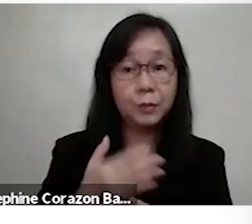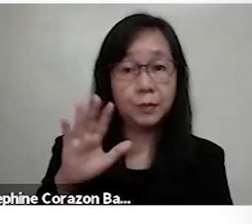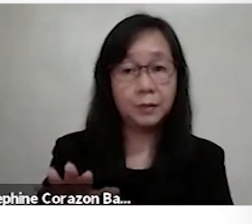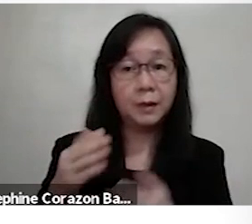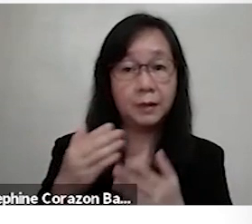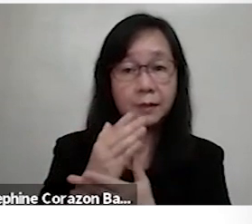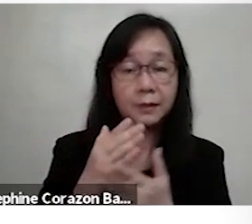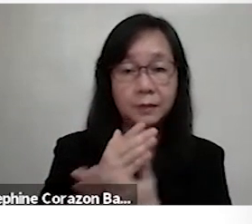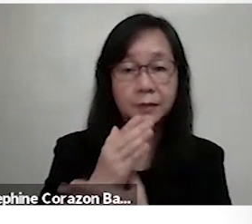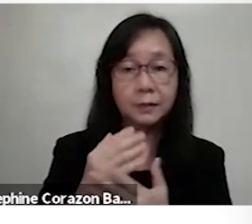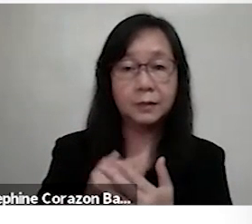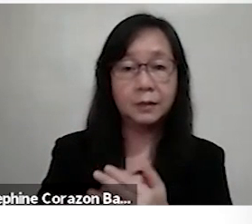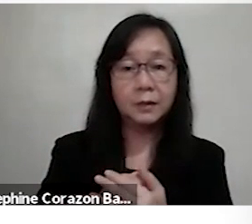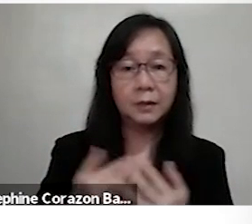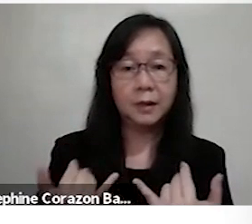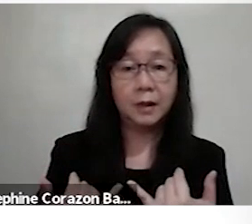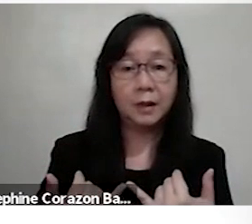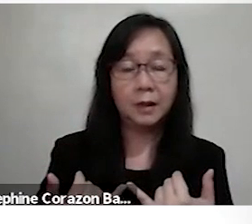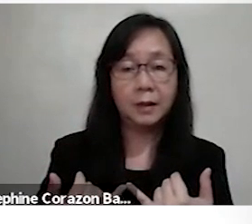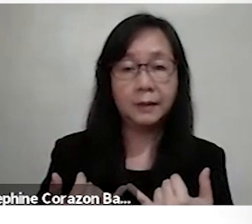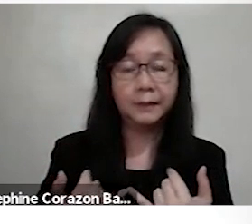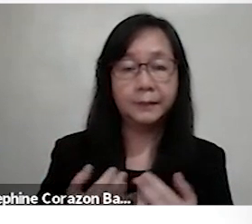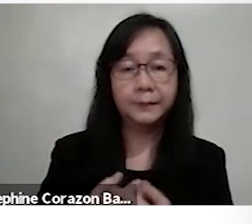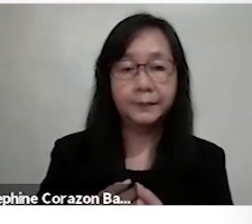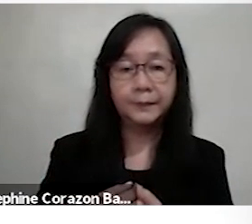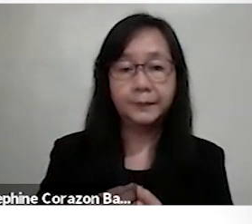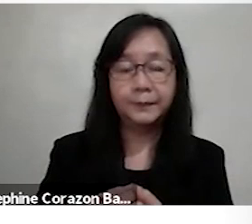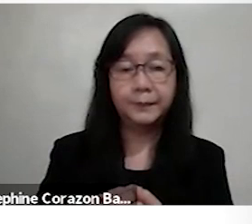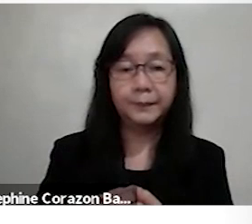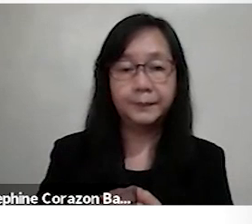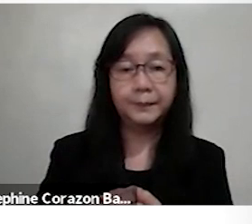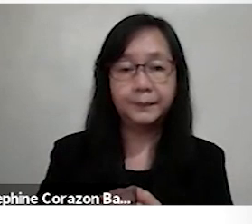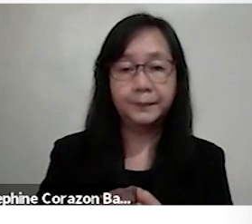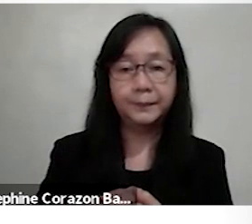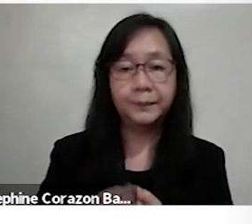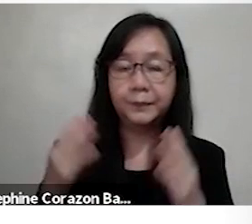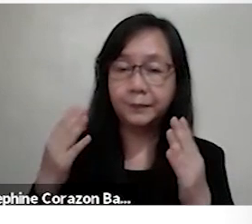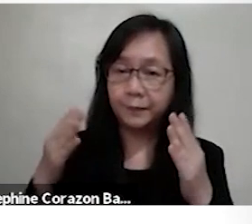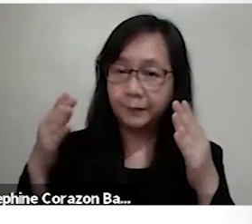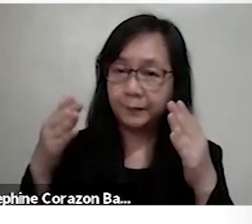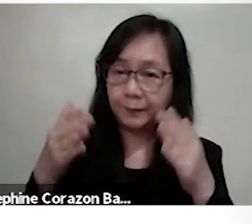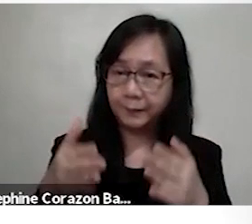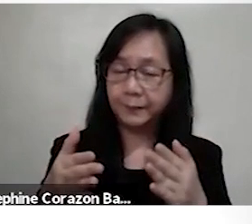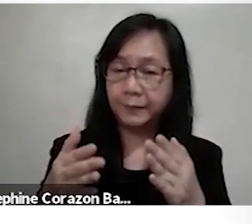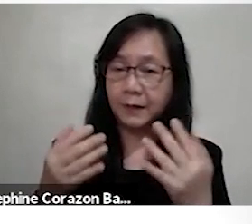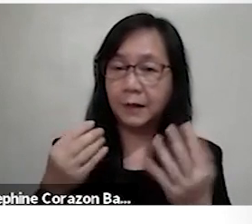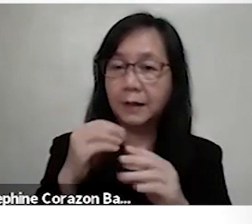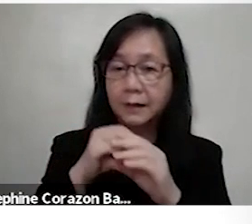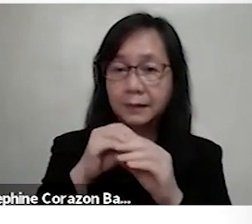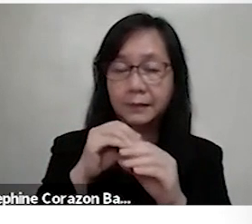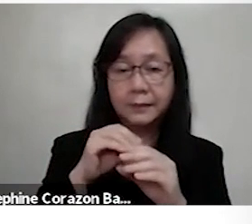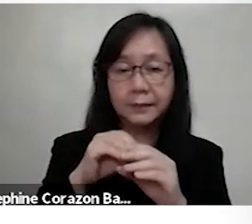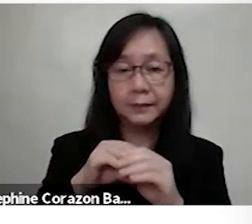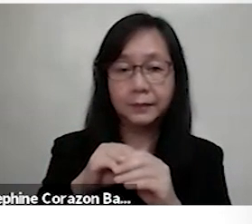all member in the CRC Cambodia can use, and also we collect the data from the practical